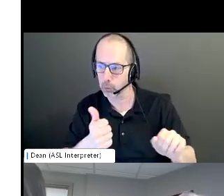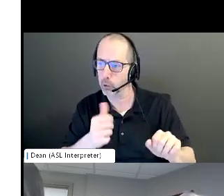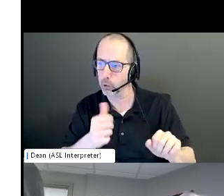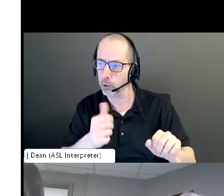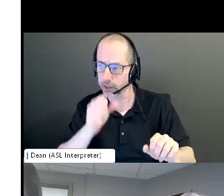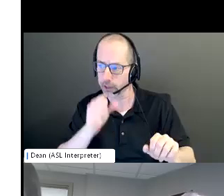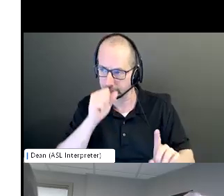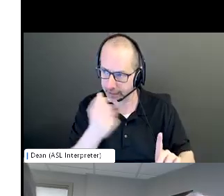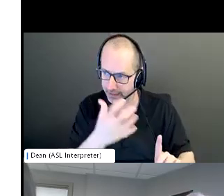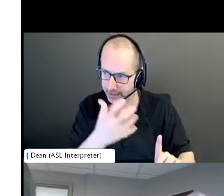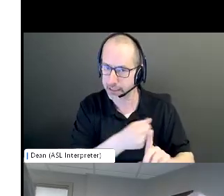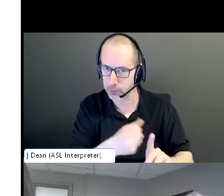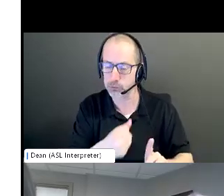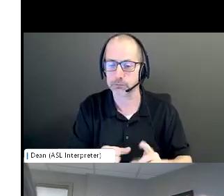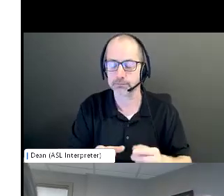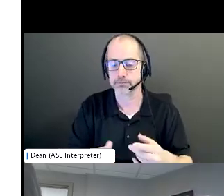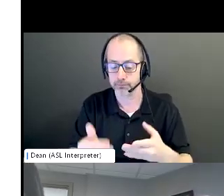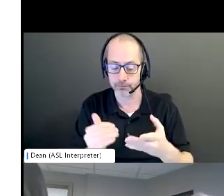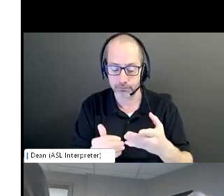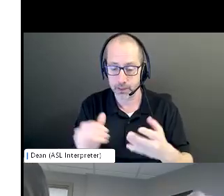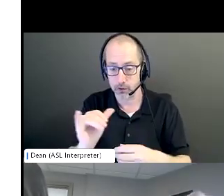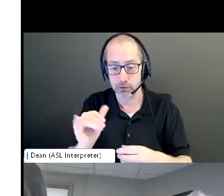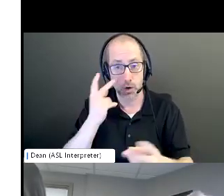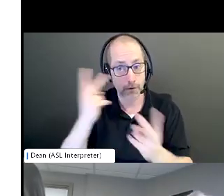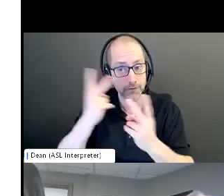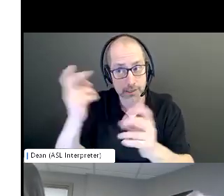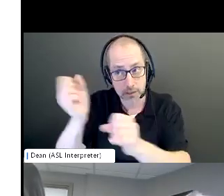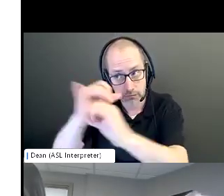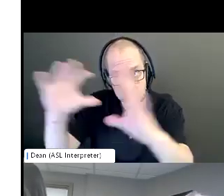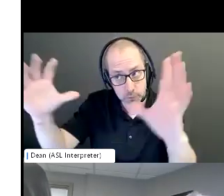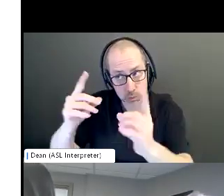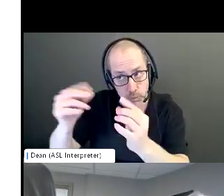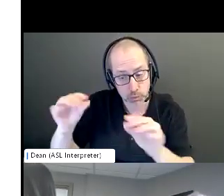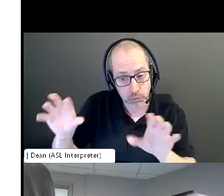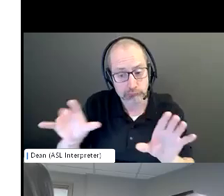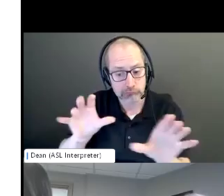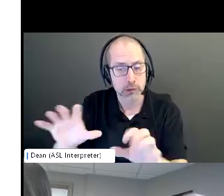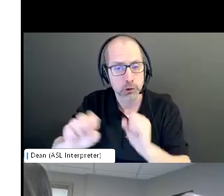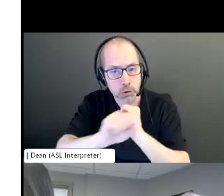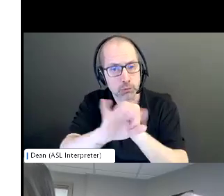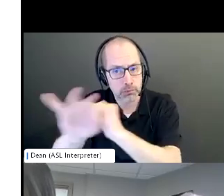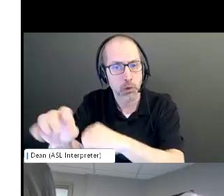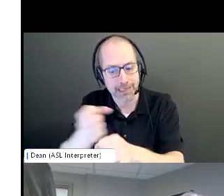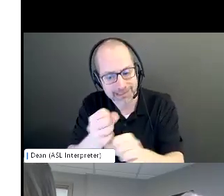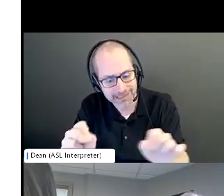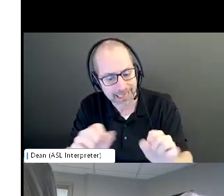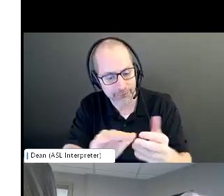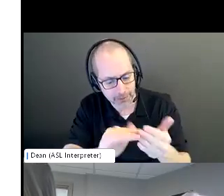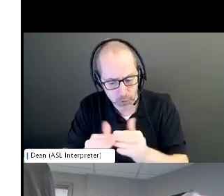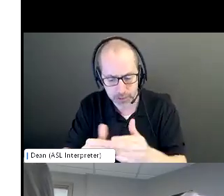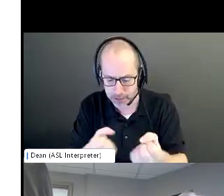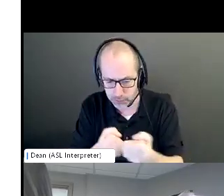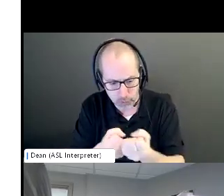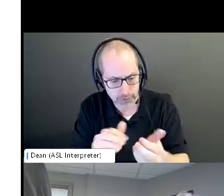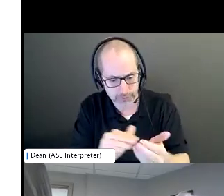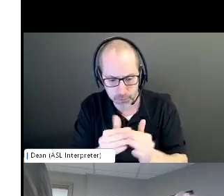we also, our vision in action includes promoting safe, supportive communities where seniors live free